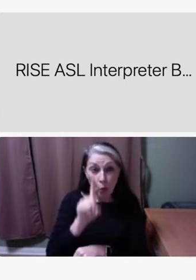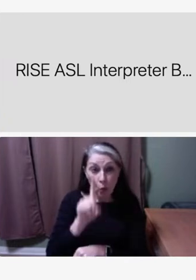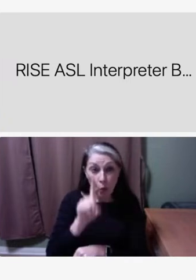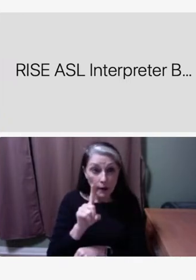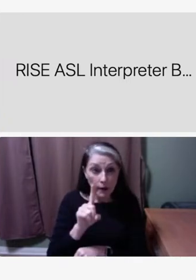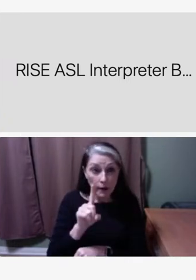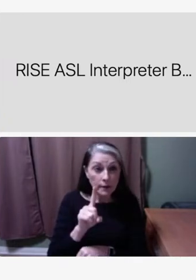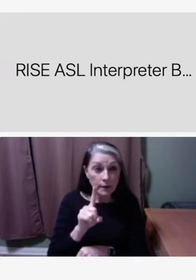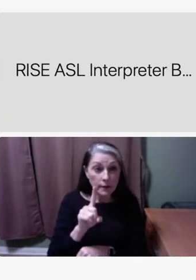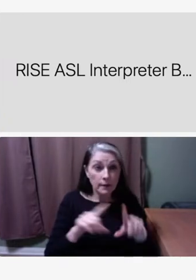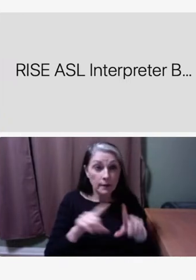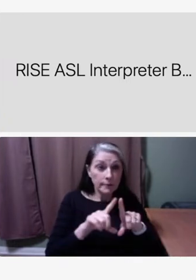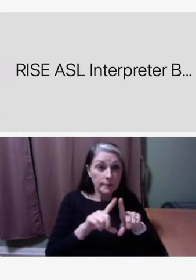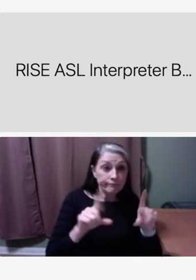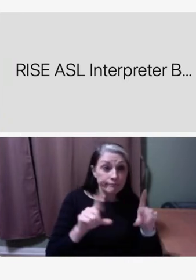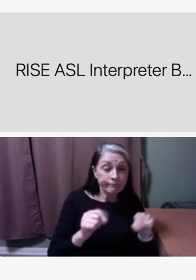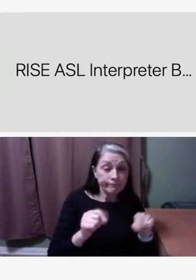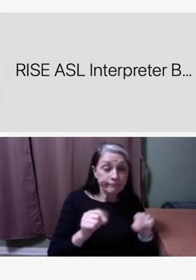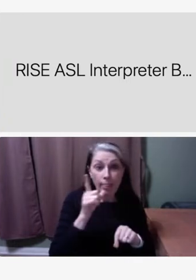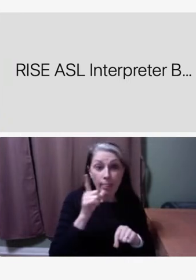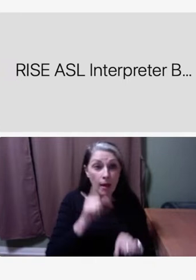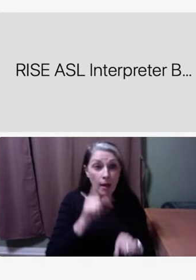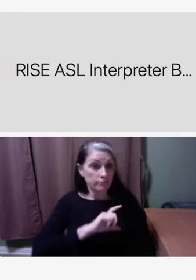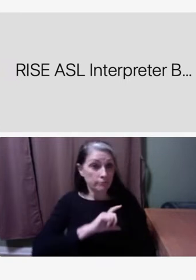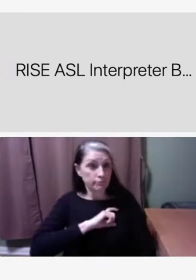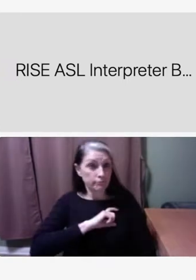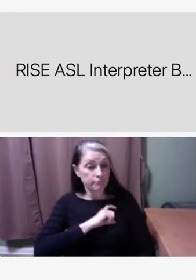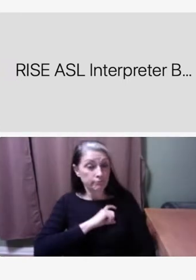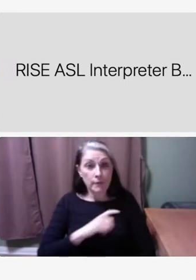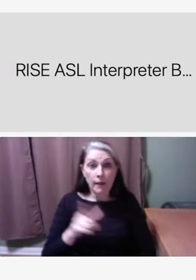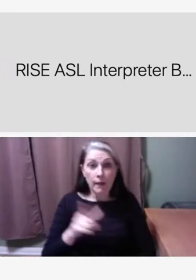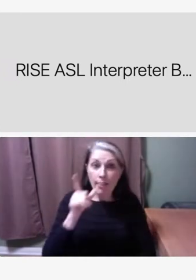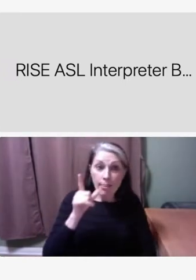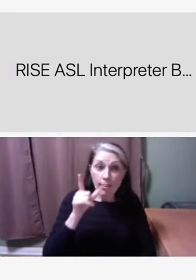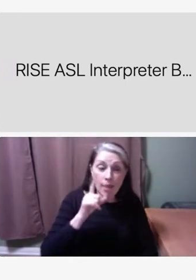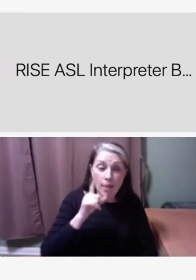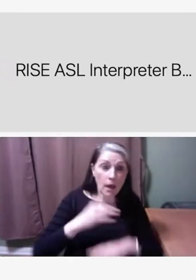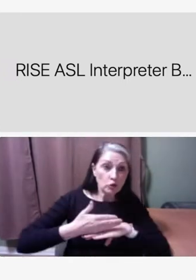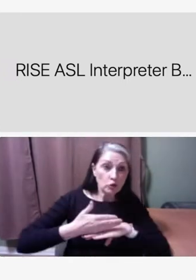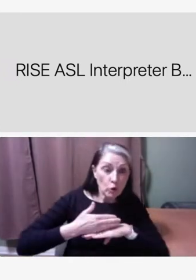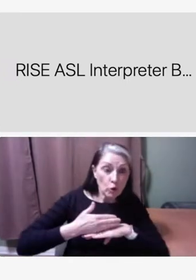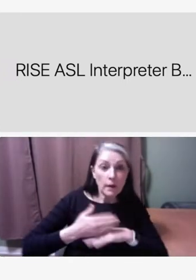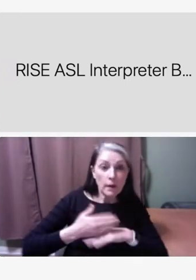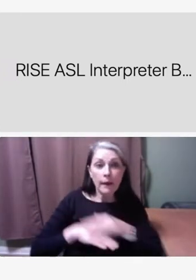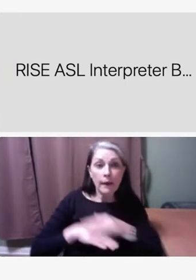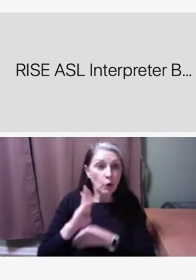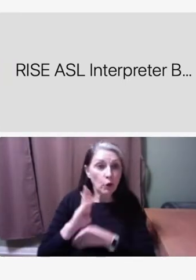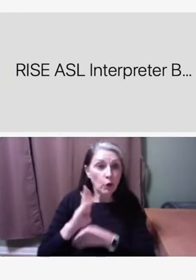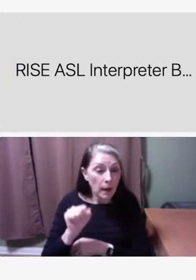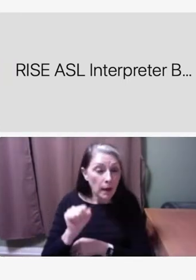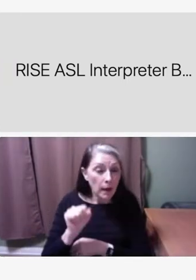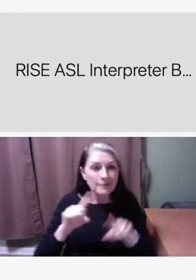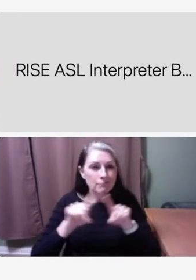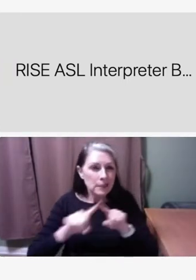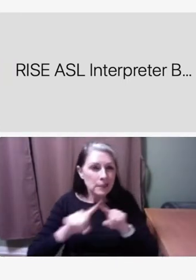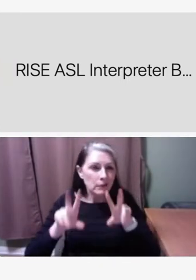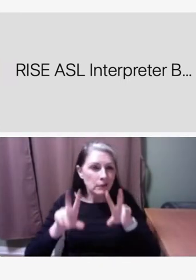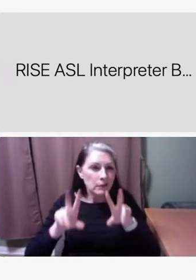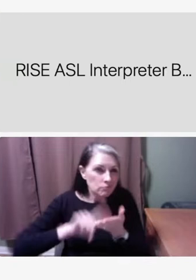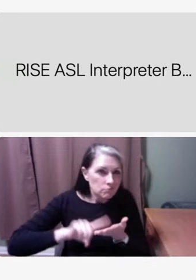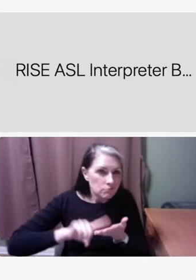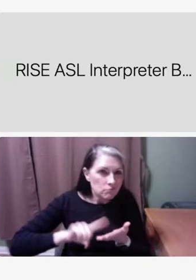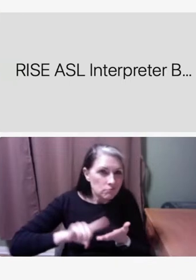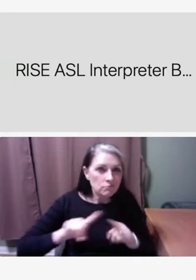the badge to check out a Chromebook, or even get on the bus. So we're looking at different solutions so to make it easier, not only for the staff, but